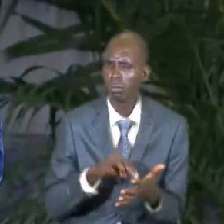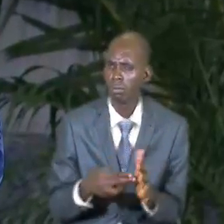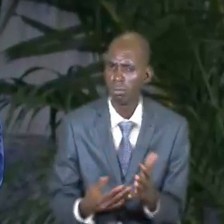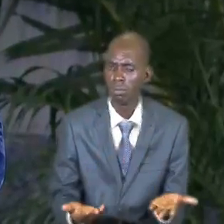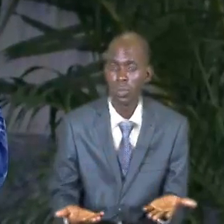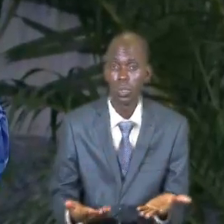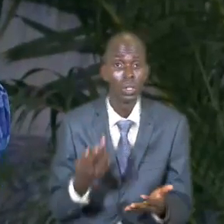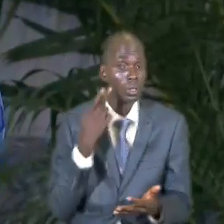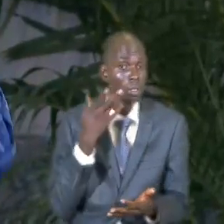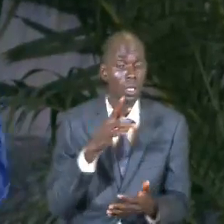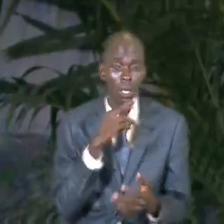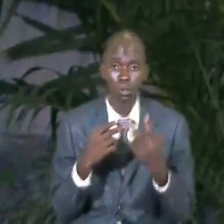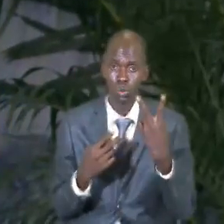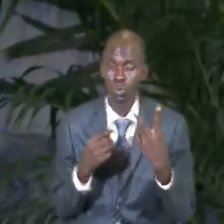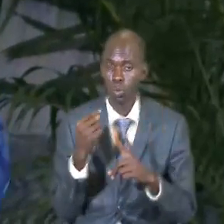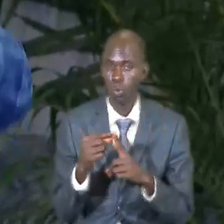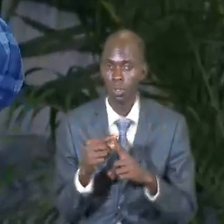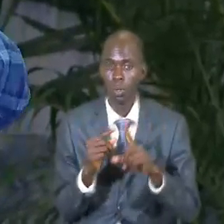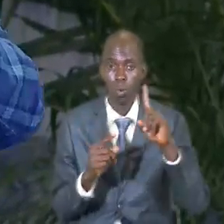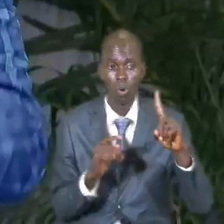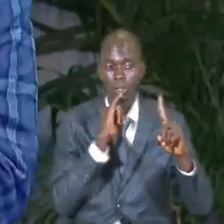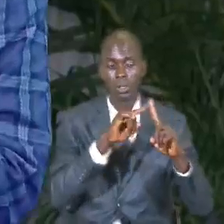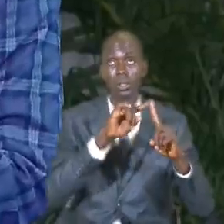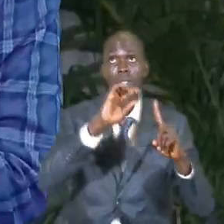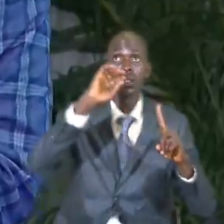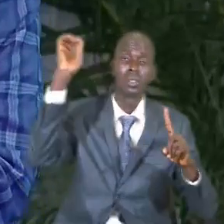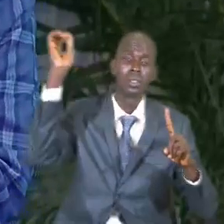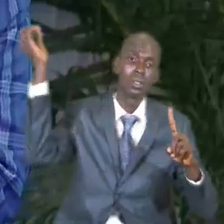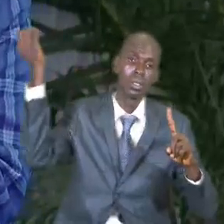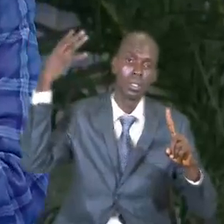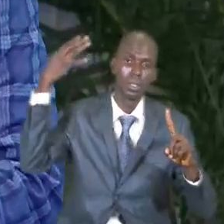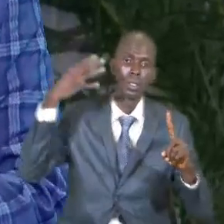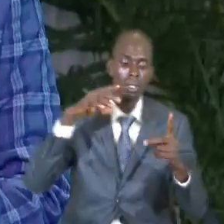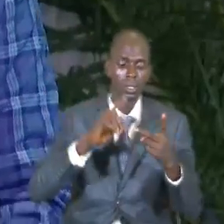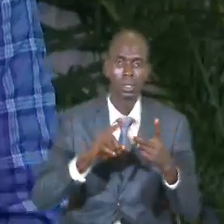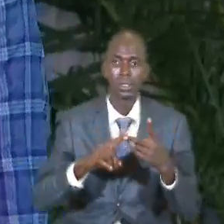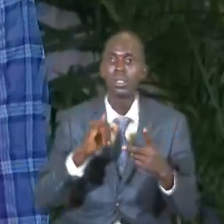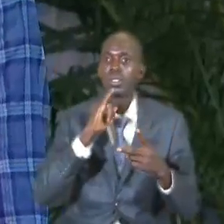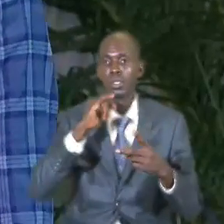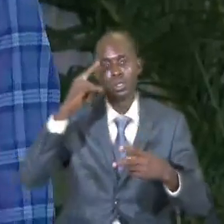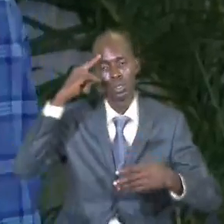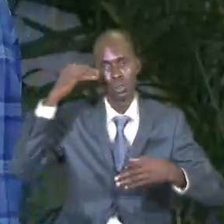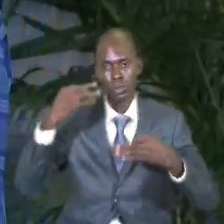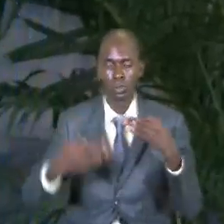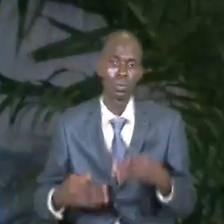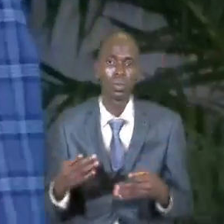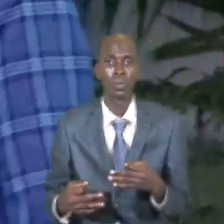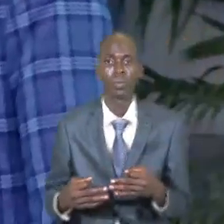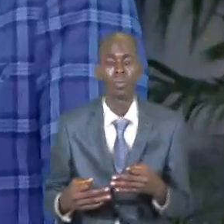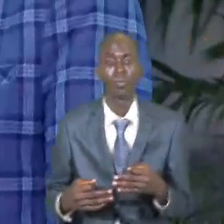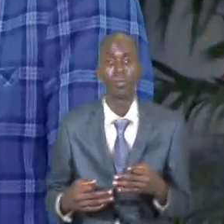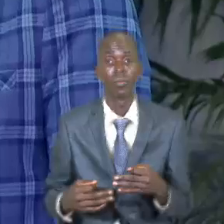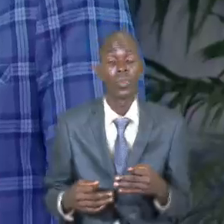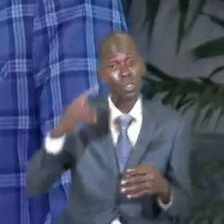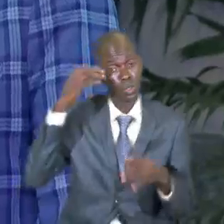grace. The other is justice. Justice is giving you what you merit. You've stolen and